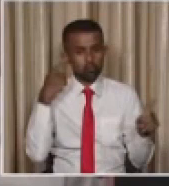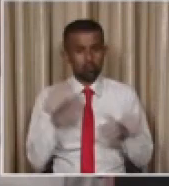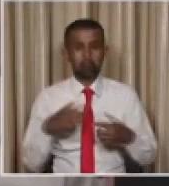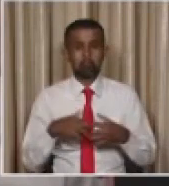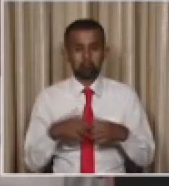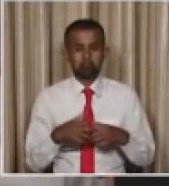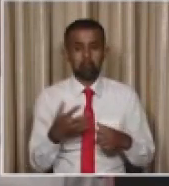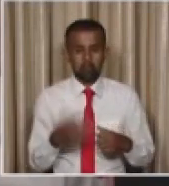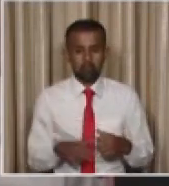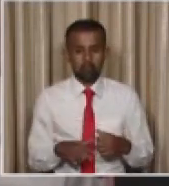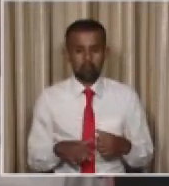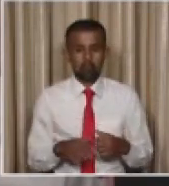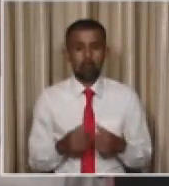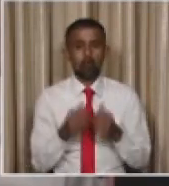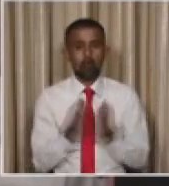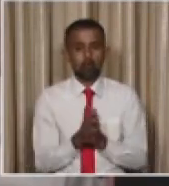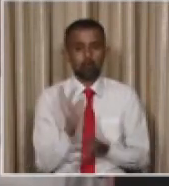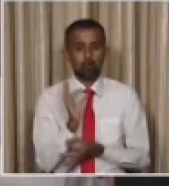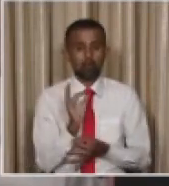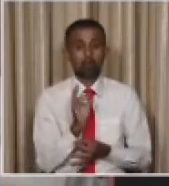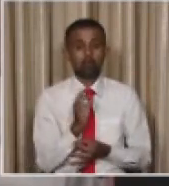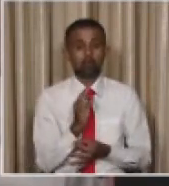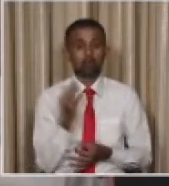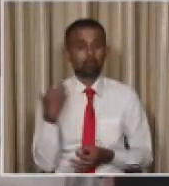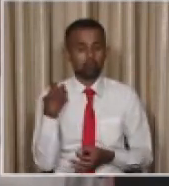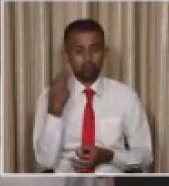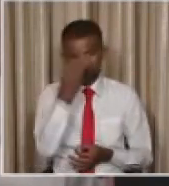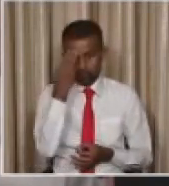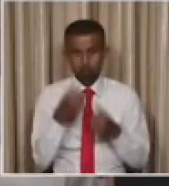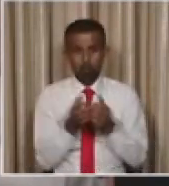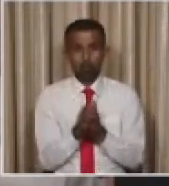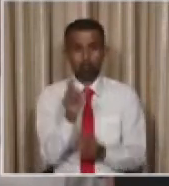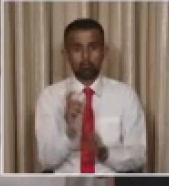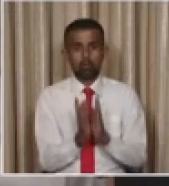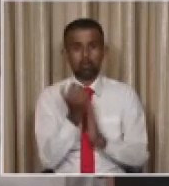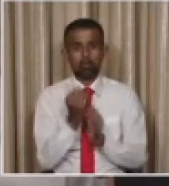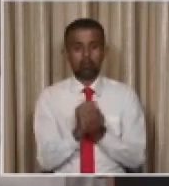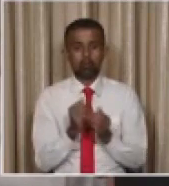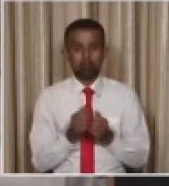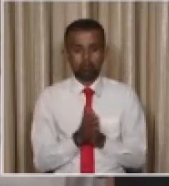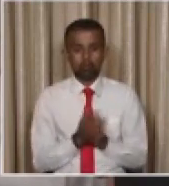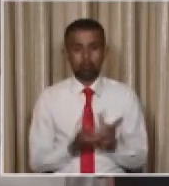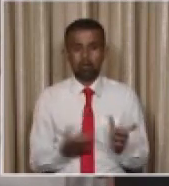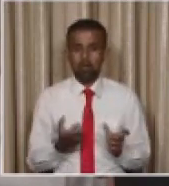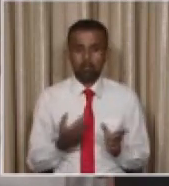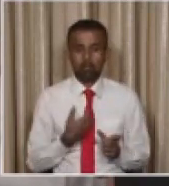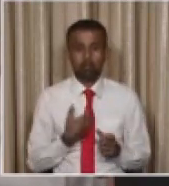happened. And I hope this House will release, will support the bill that will be presented